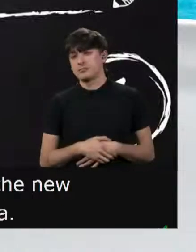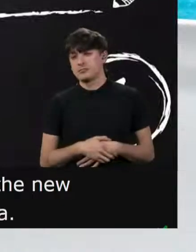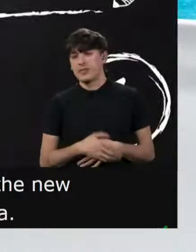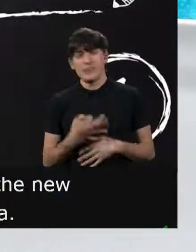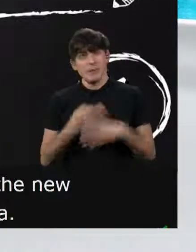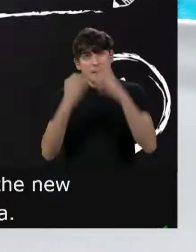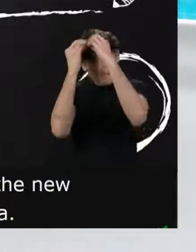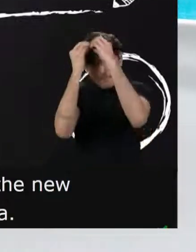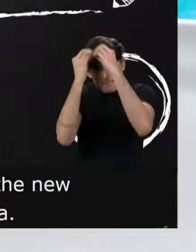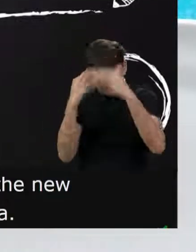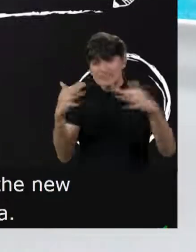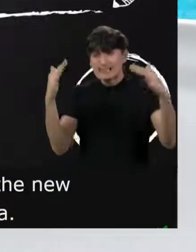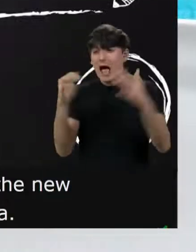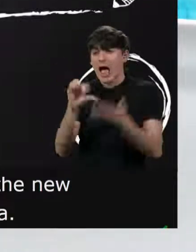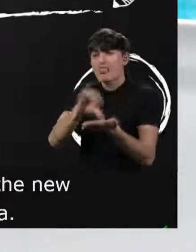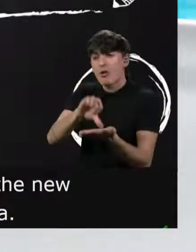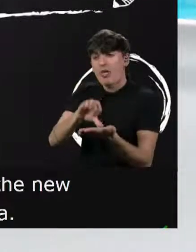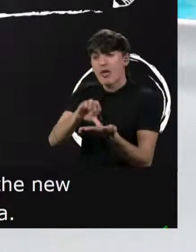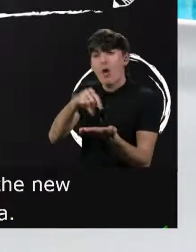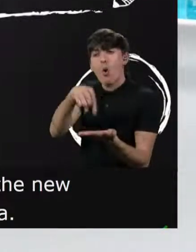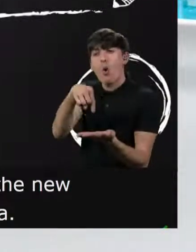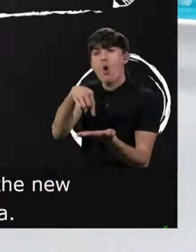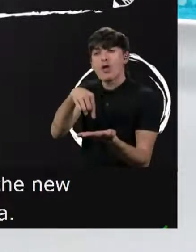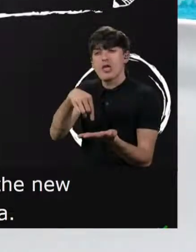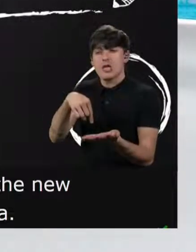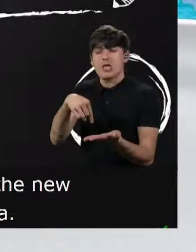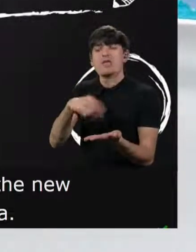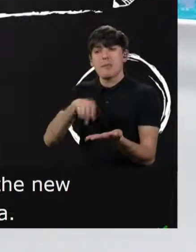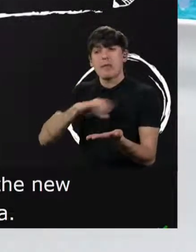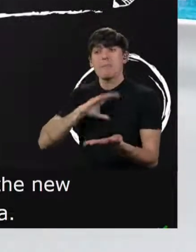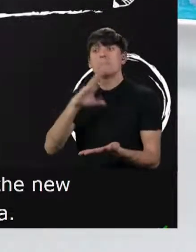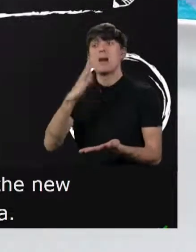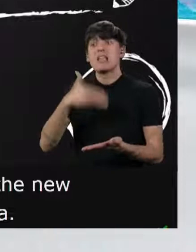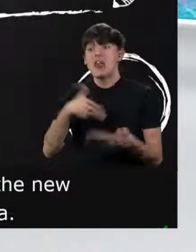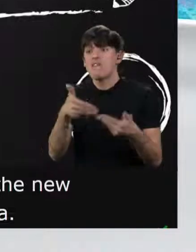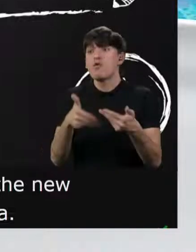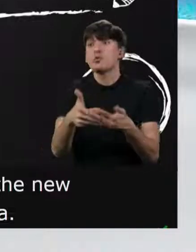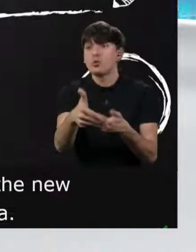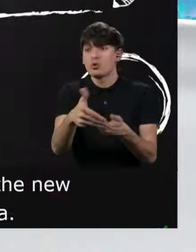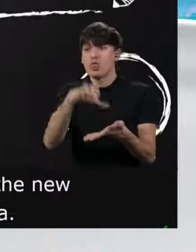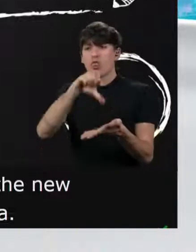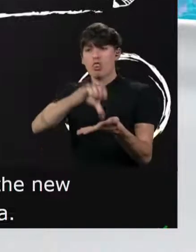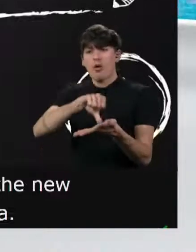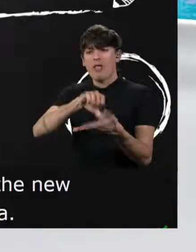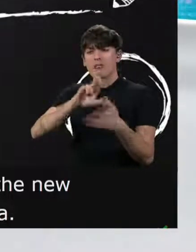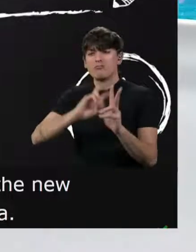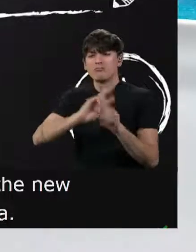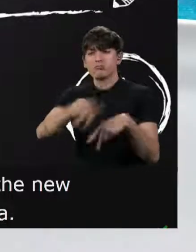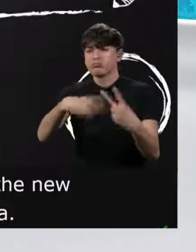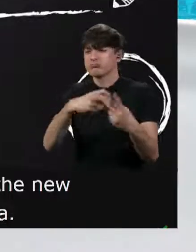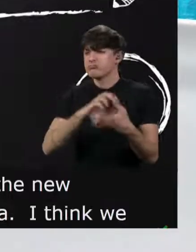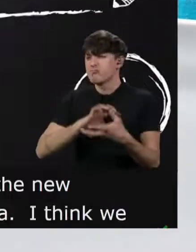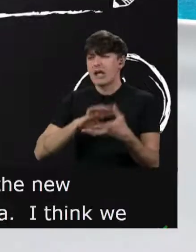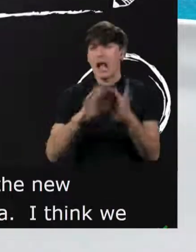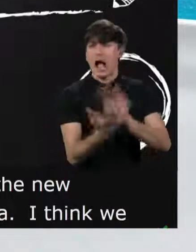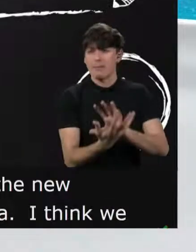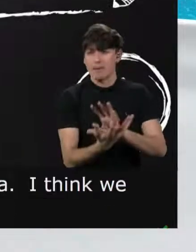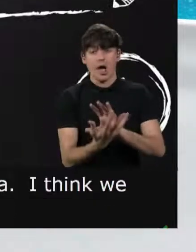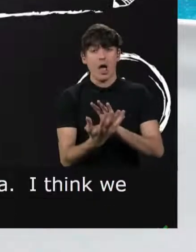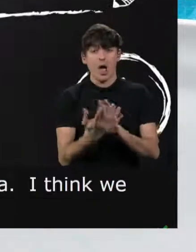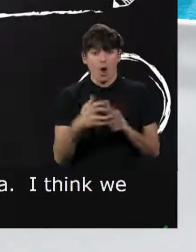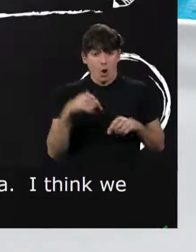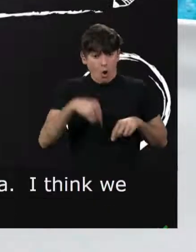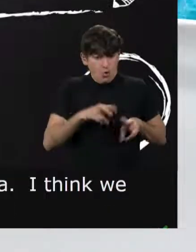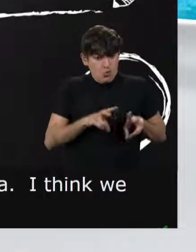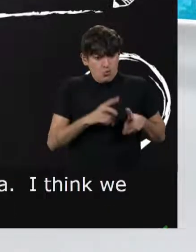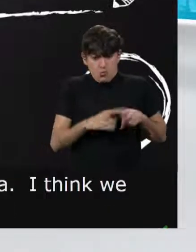I think we need to think about the cities today and about the city of